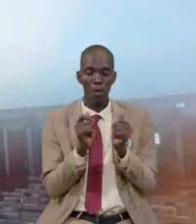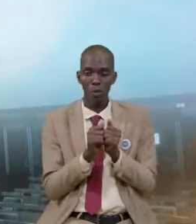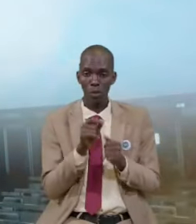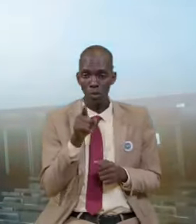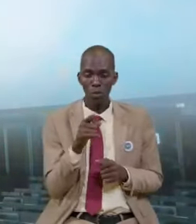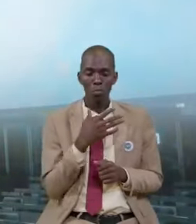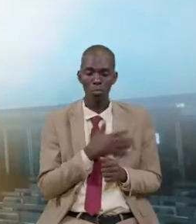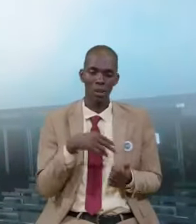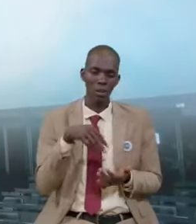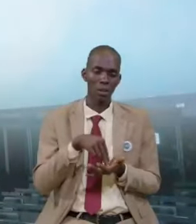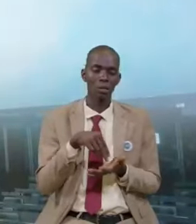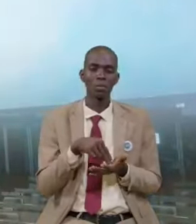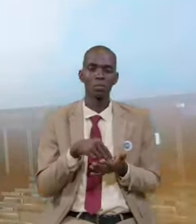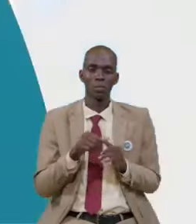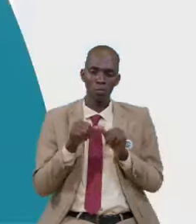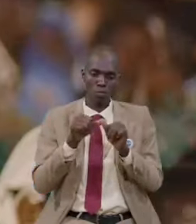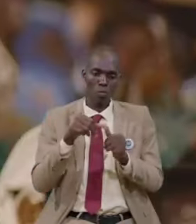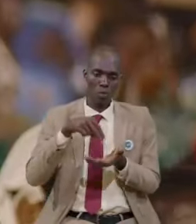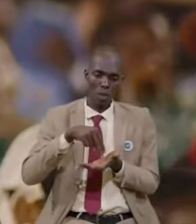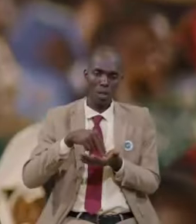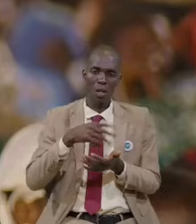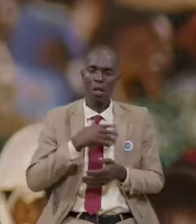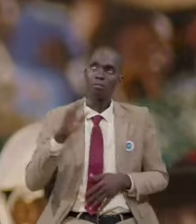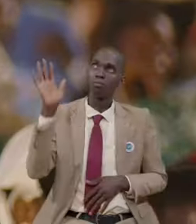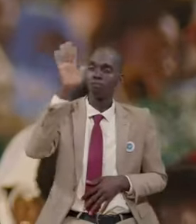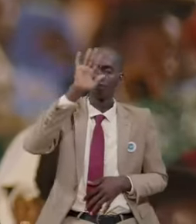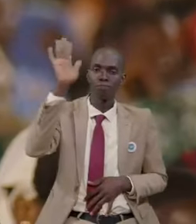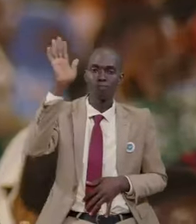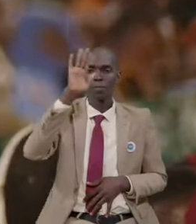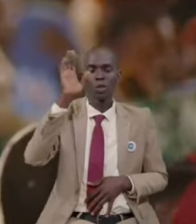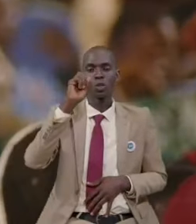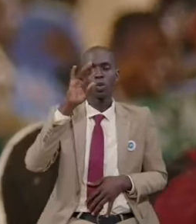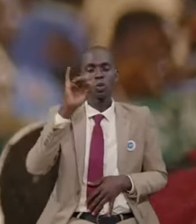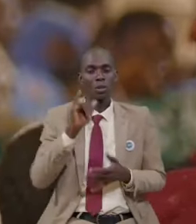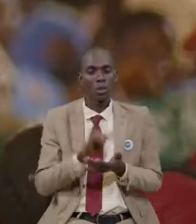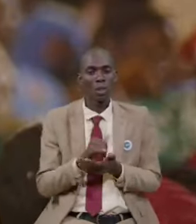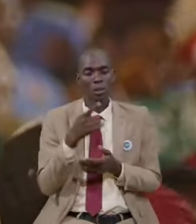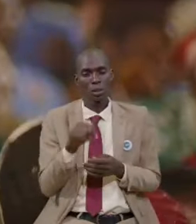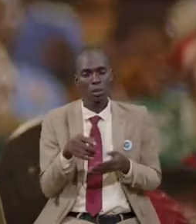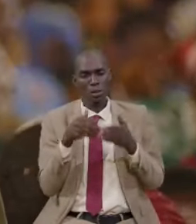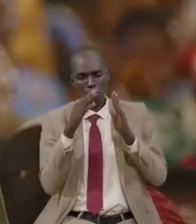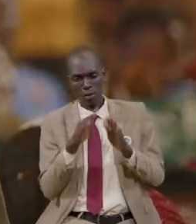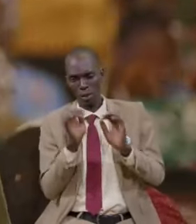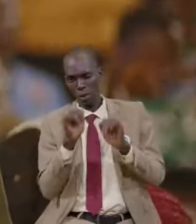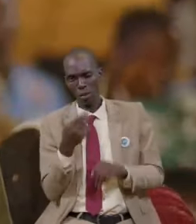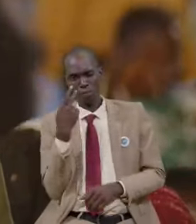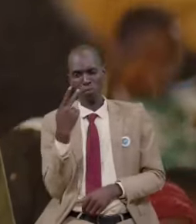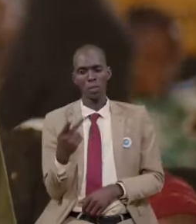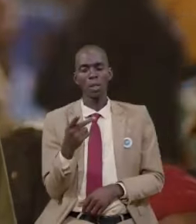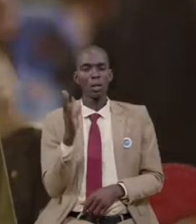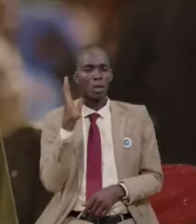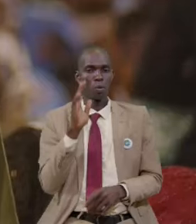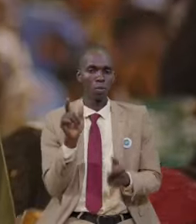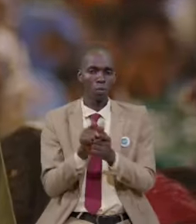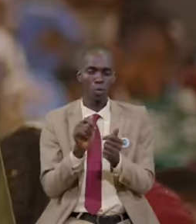not attended to you, please indicate by raising your hand so that they will get to you. And if they have taken your details, they ought to hand